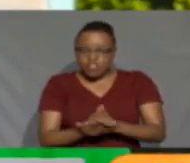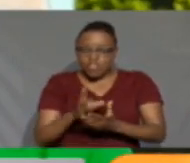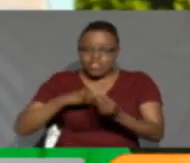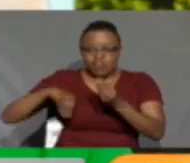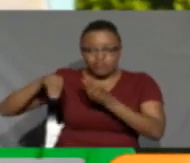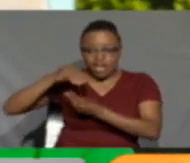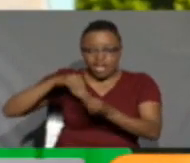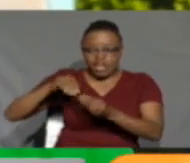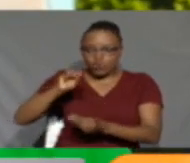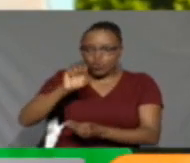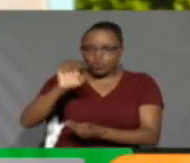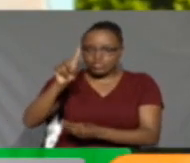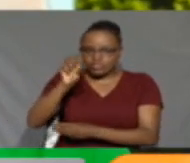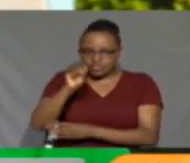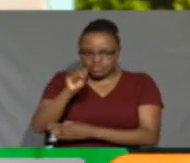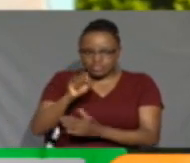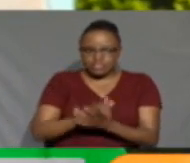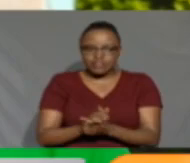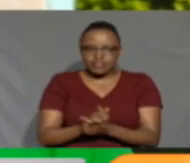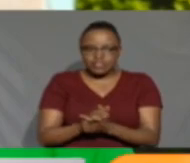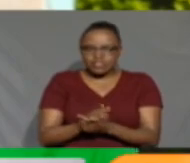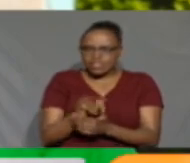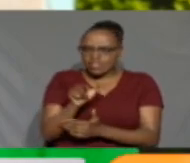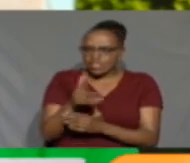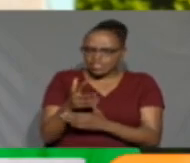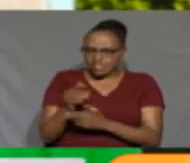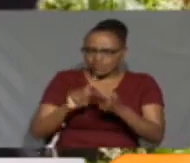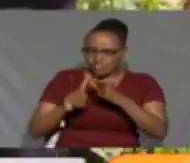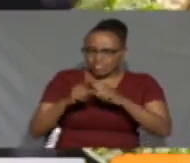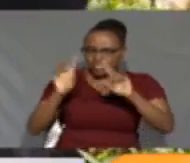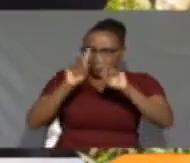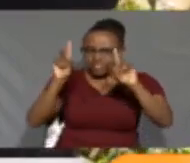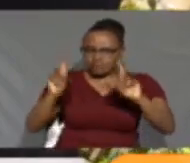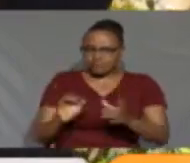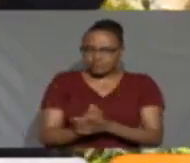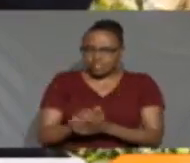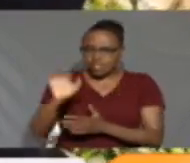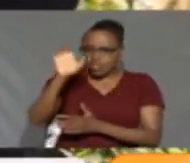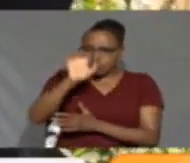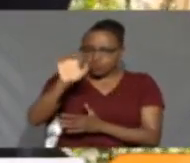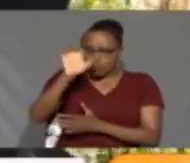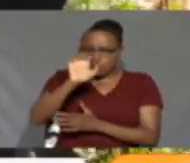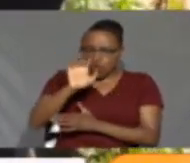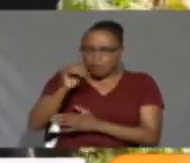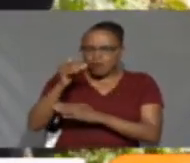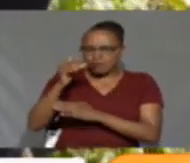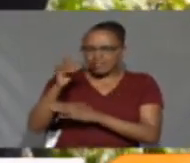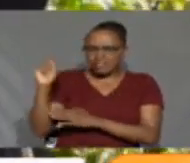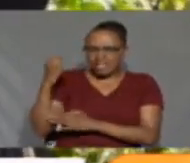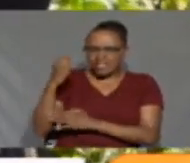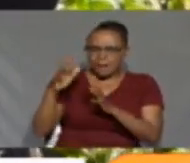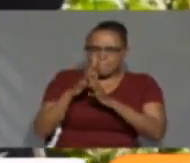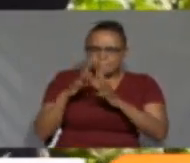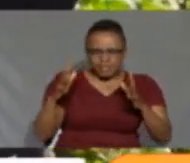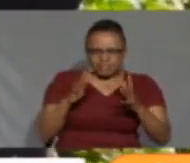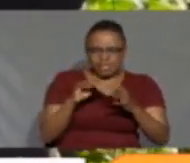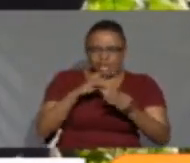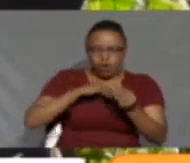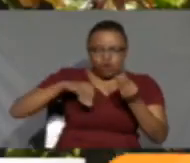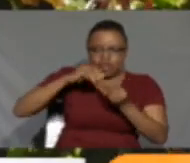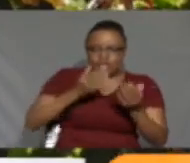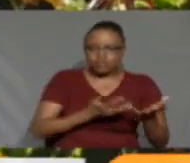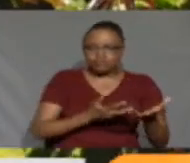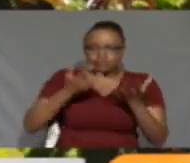avocado seed and seedling, is it sterilized? Europe has traditionally been Kenya's main avocado export